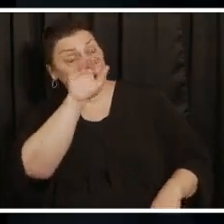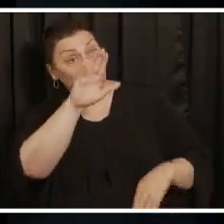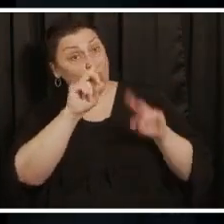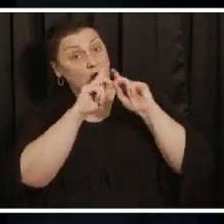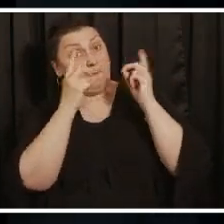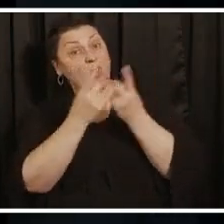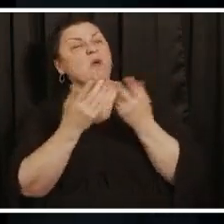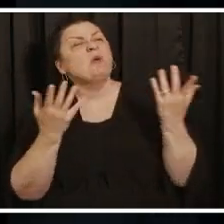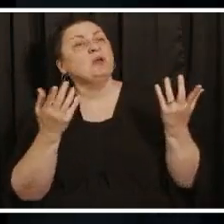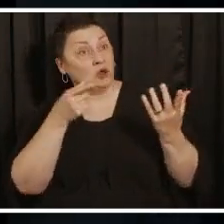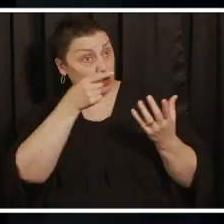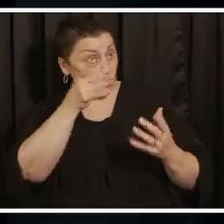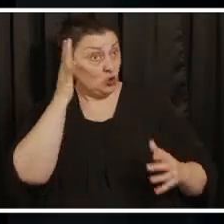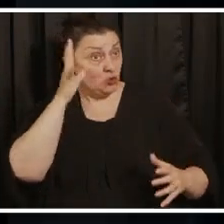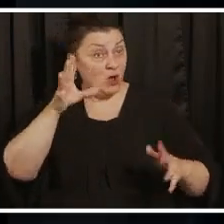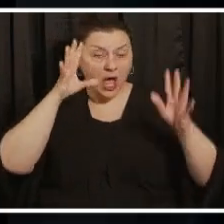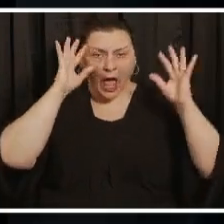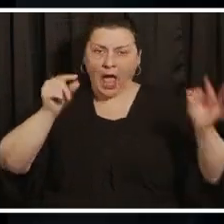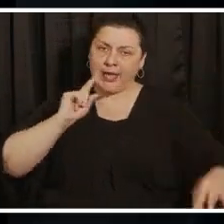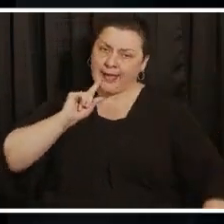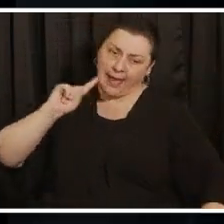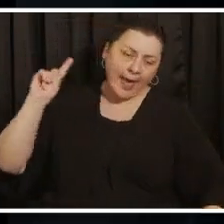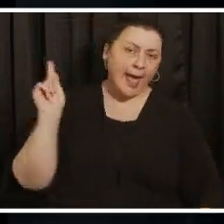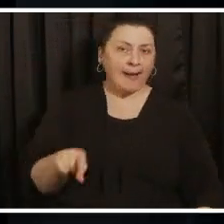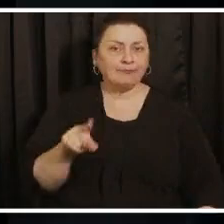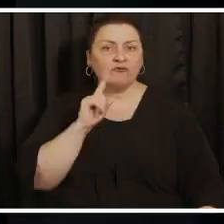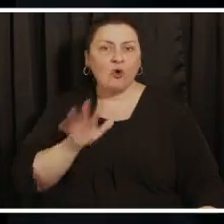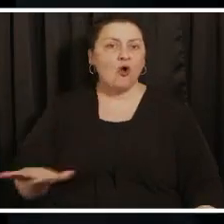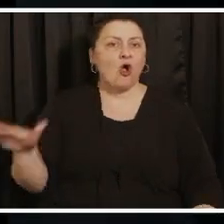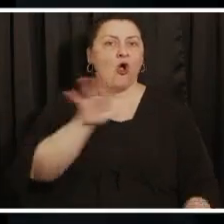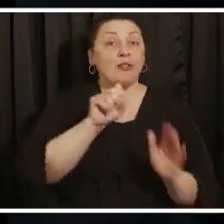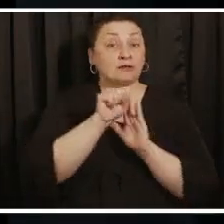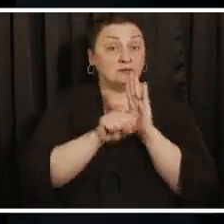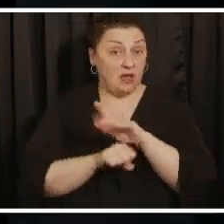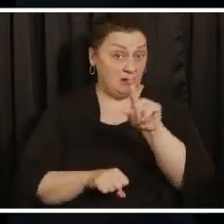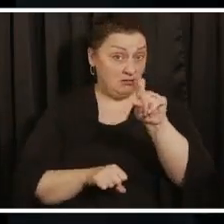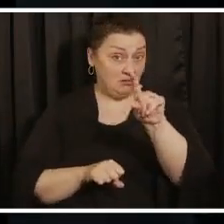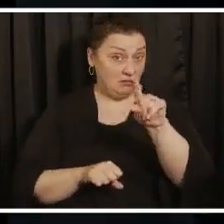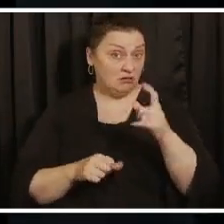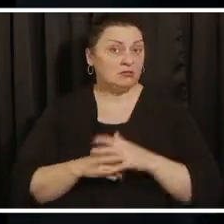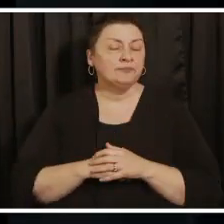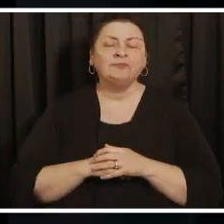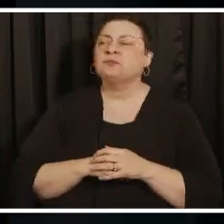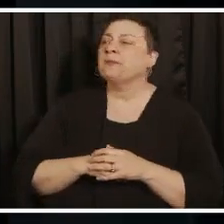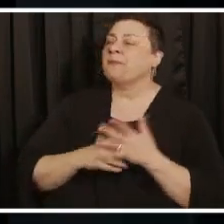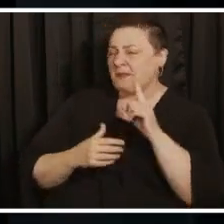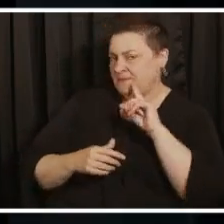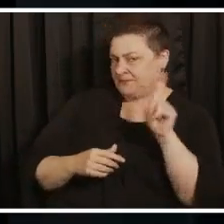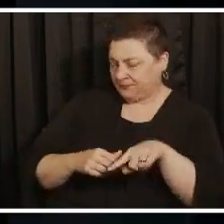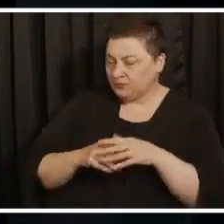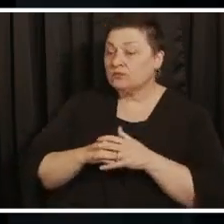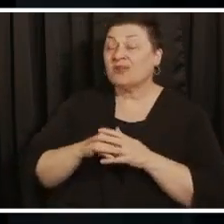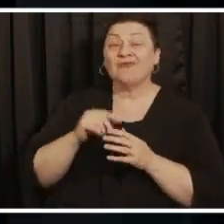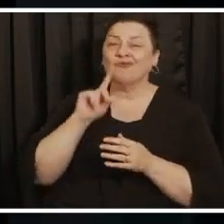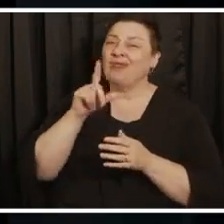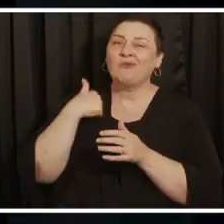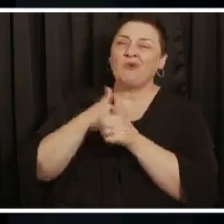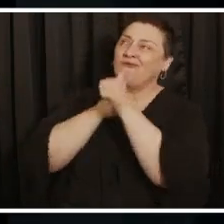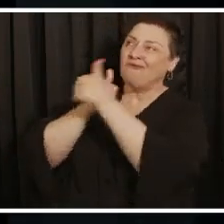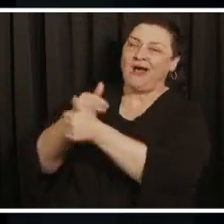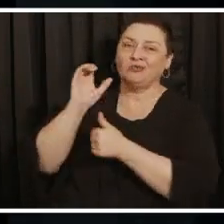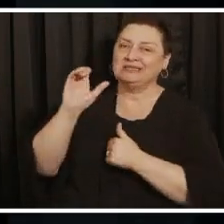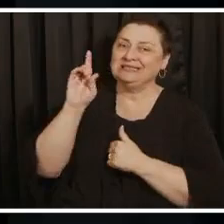in place? Well, we have echoed the CDC guidance, and currently there is a lot of letters